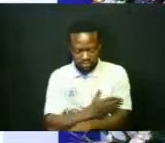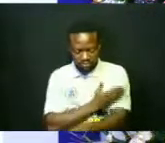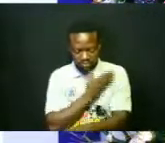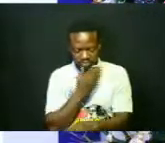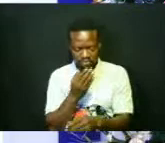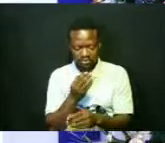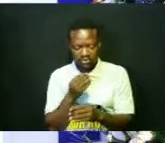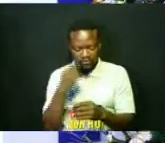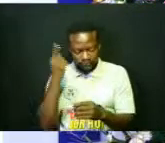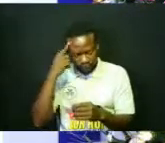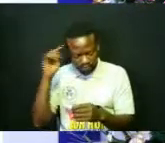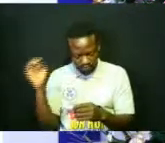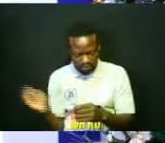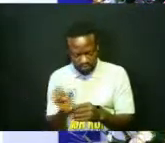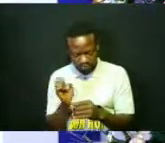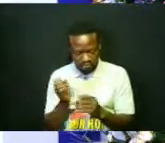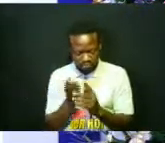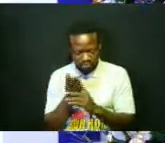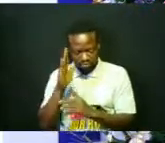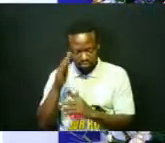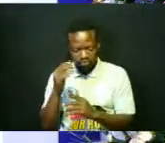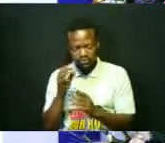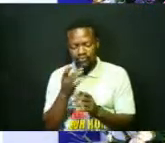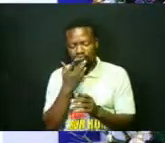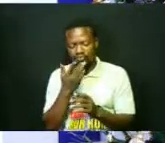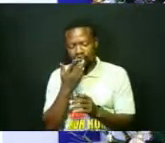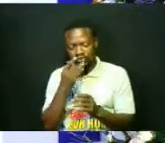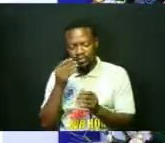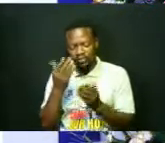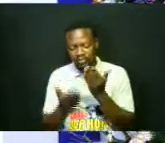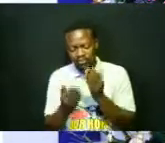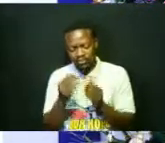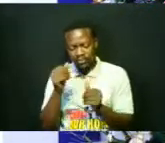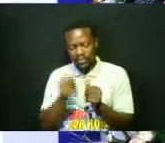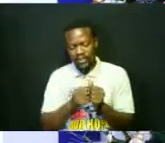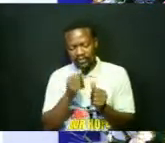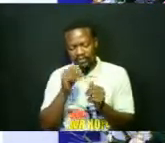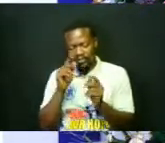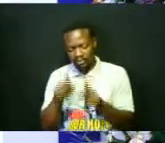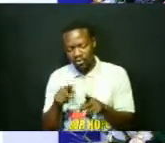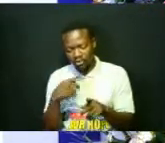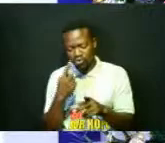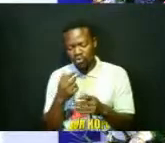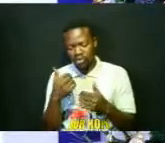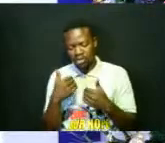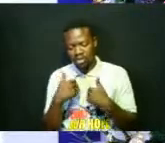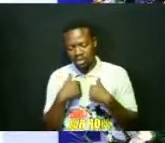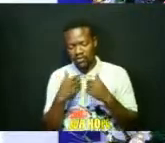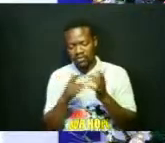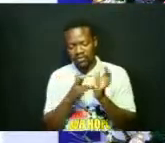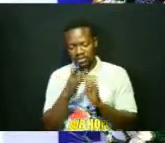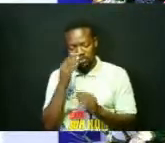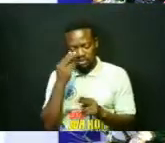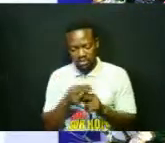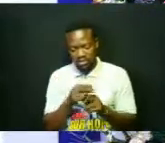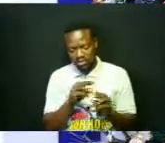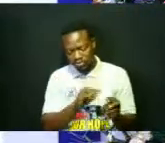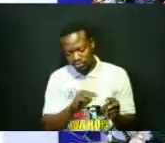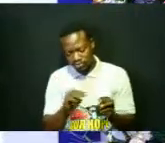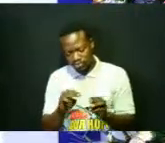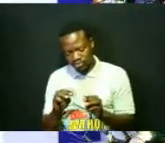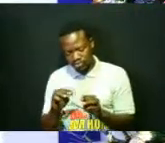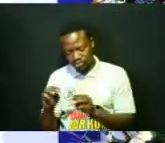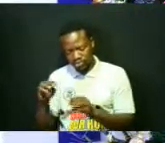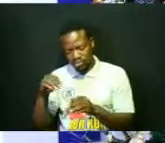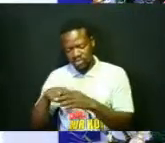Lord. By virtue of your favor. Yes, Lord. May everyone who carries the name of Jesus, yes, Lord, move